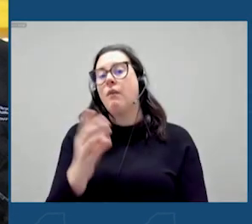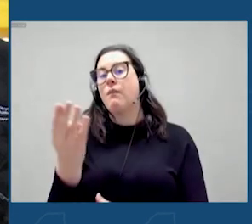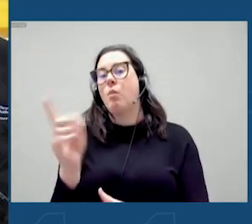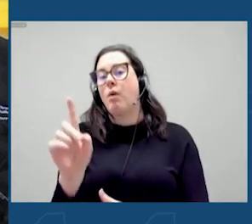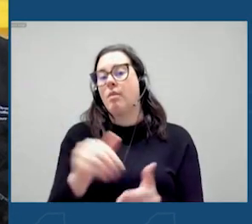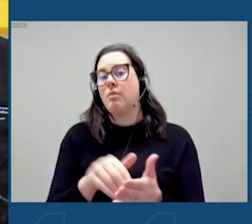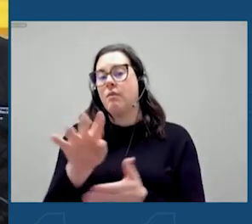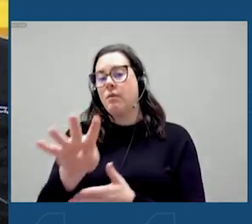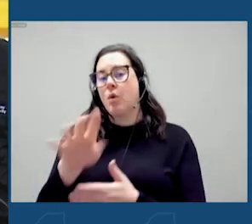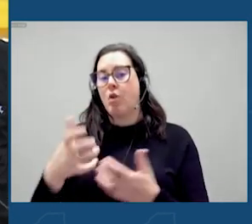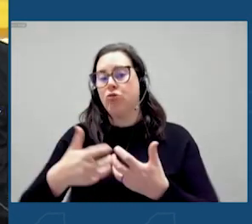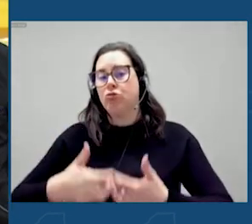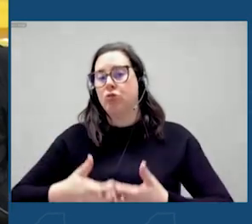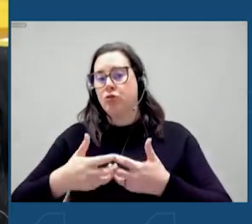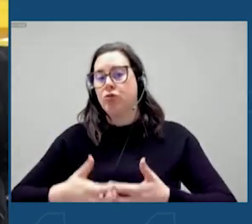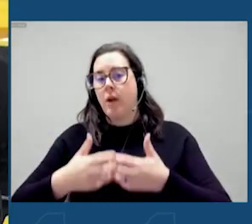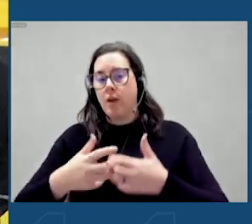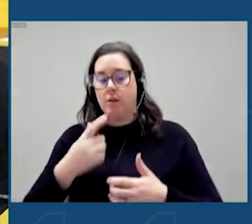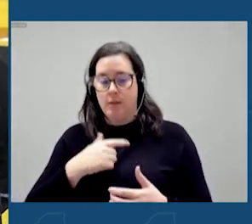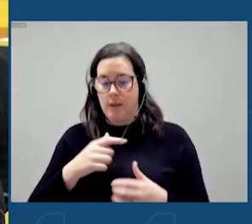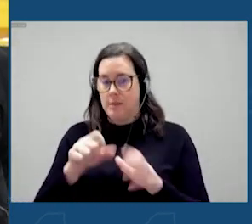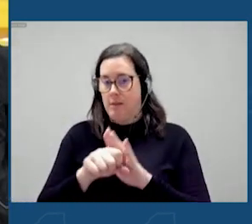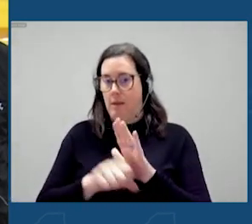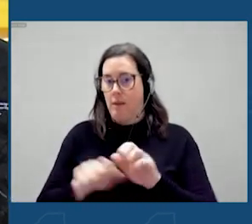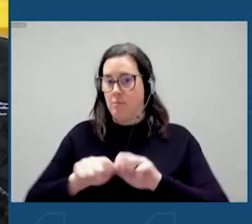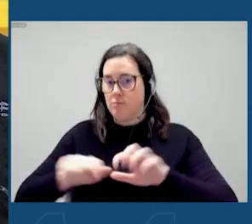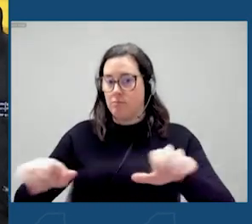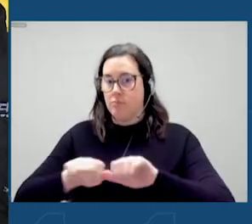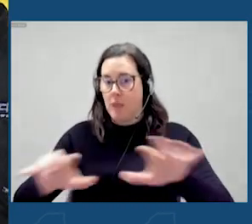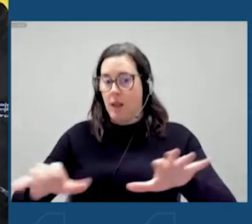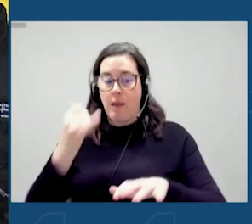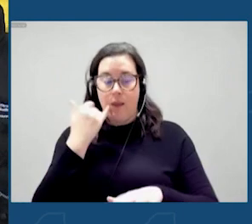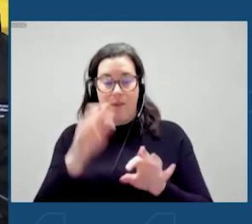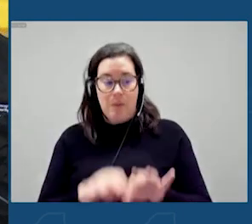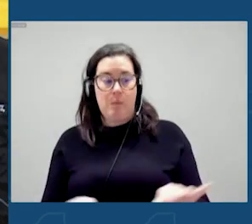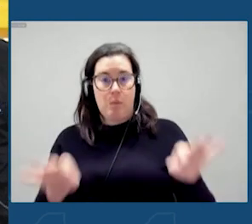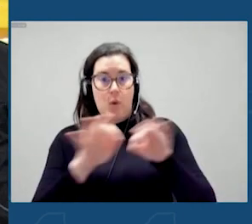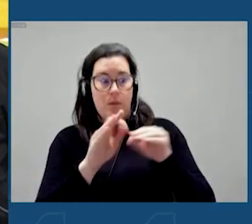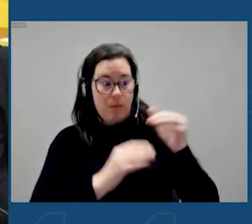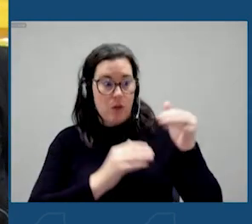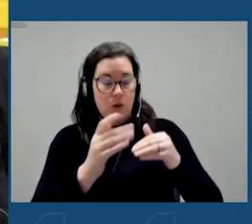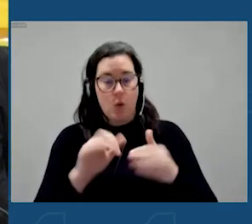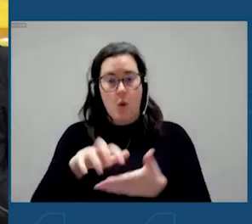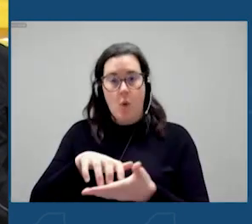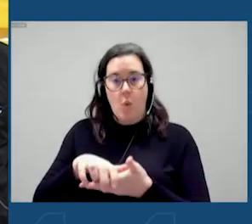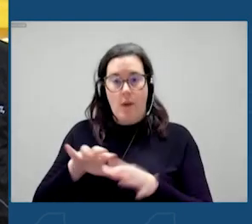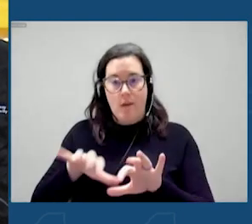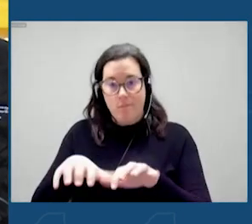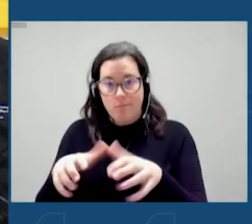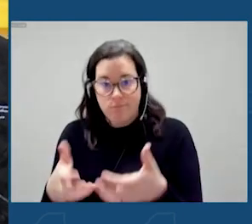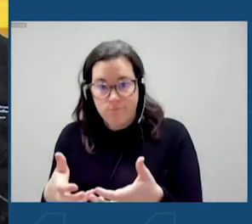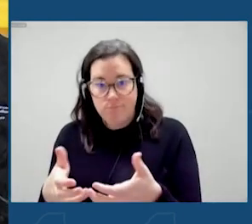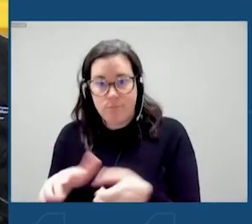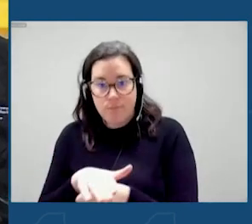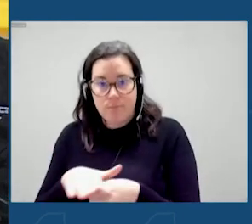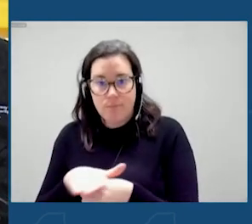from our stockpiles in the event that any of our critical infrastructure or our vulnerable congregate settings lose